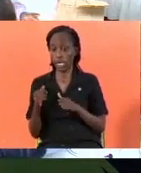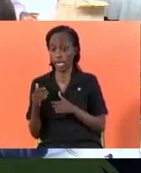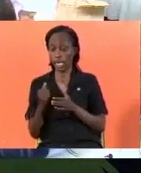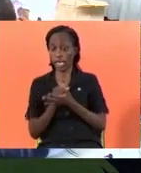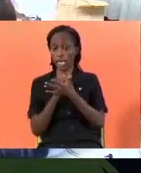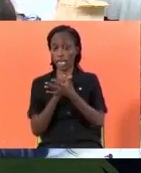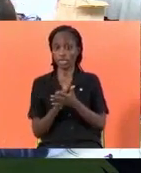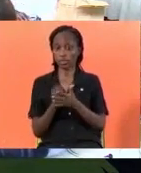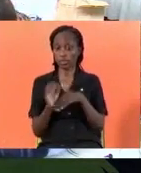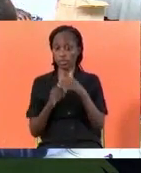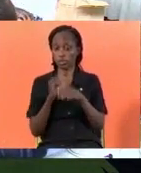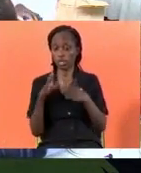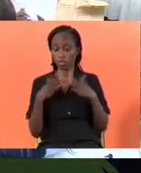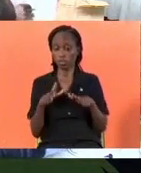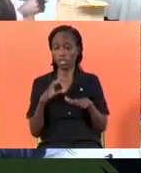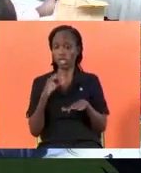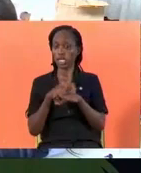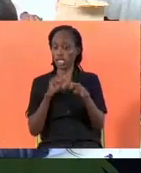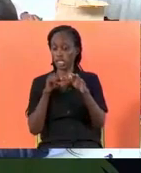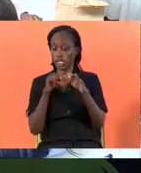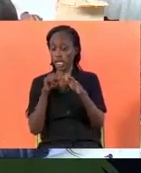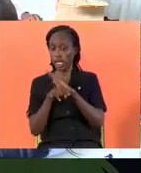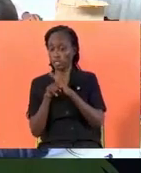access to the necessary information.